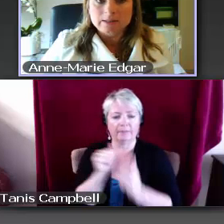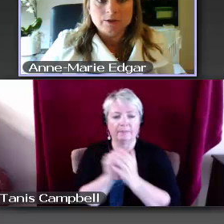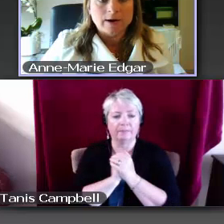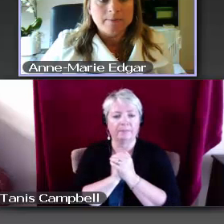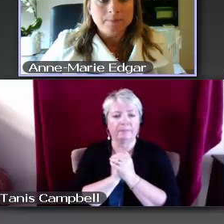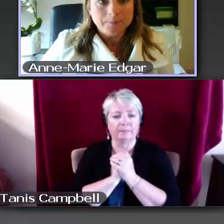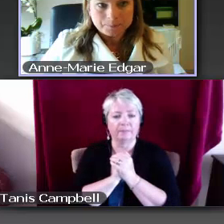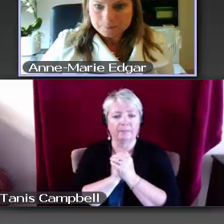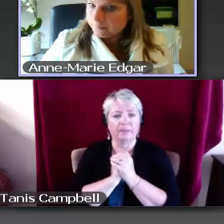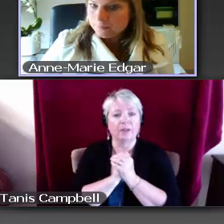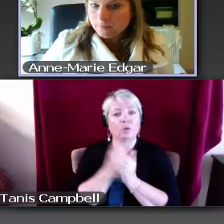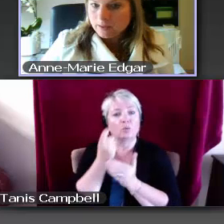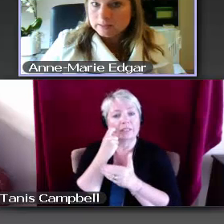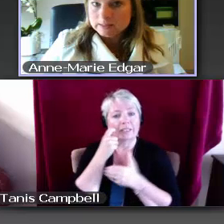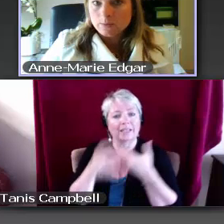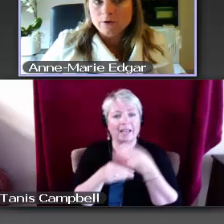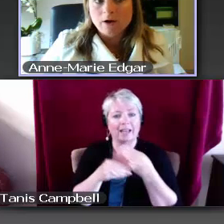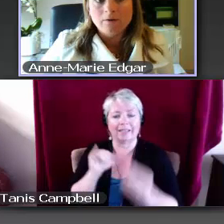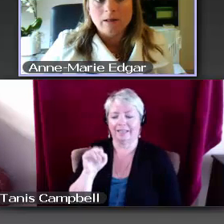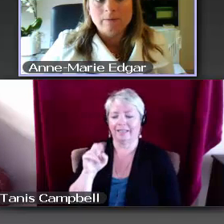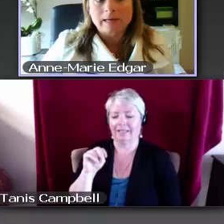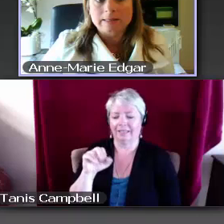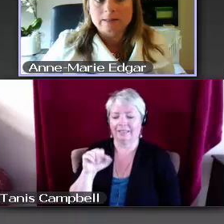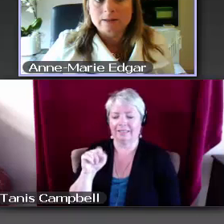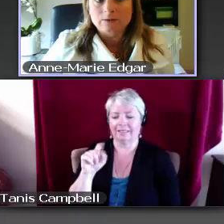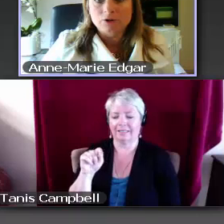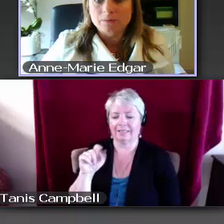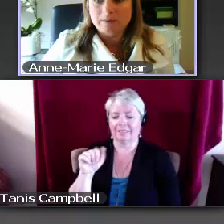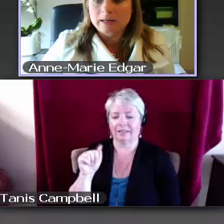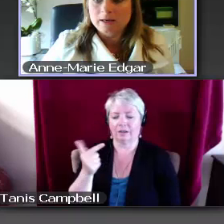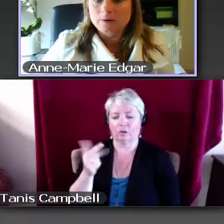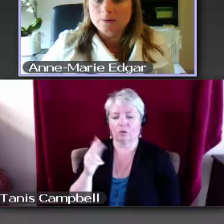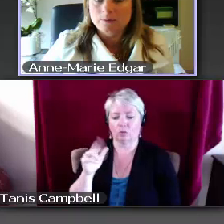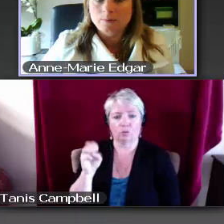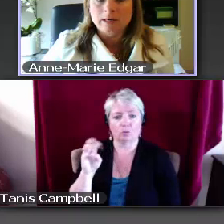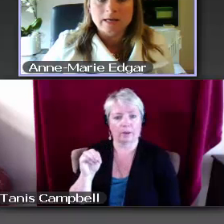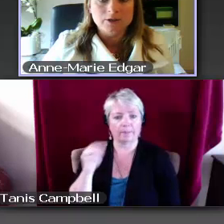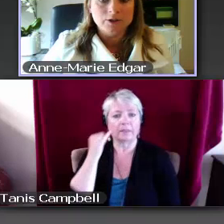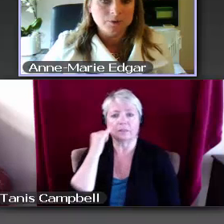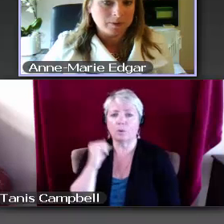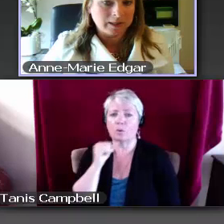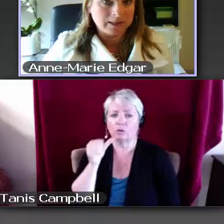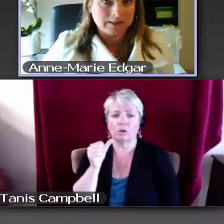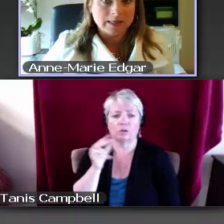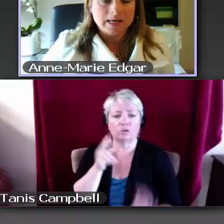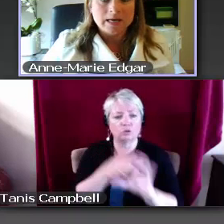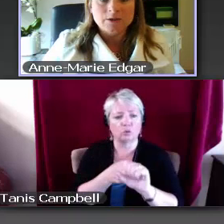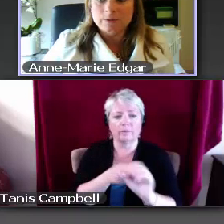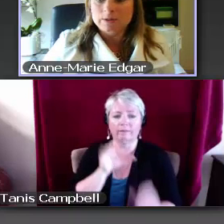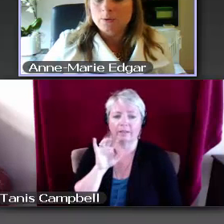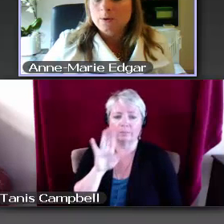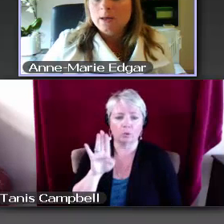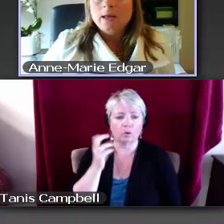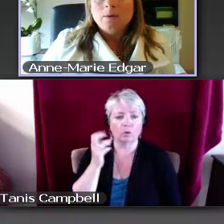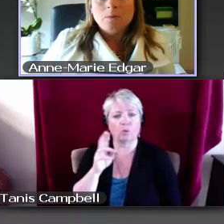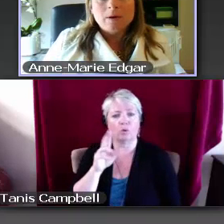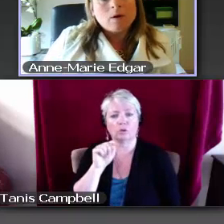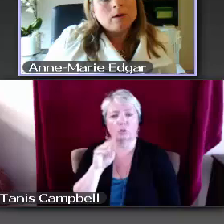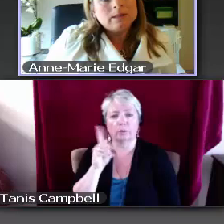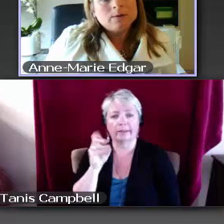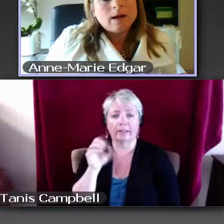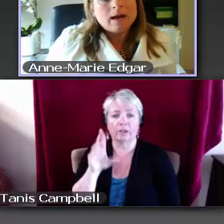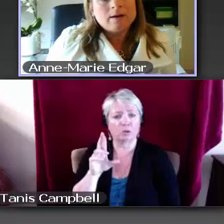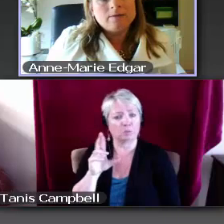up Instagram. So if you're not following us in the social media and you would like to, please do so.